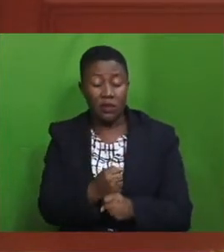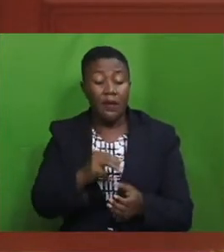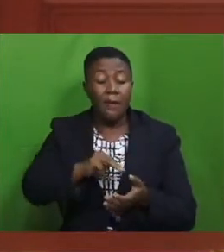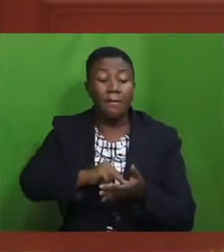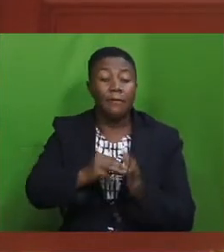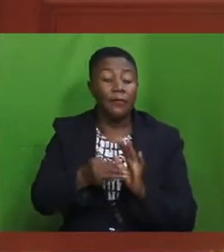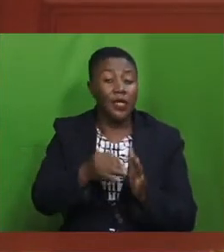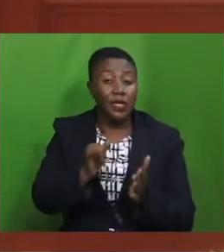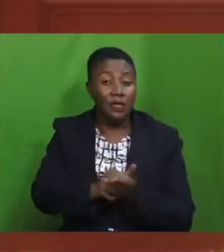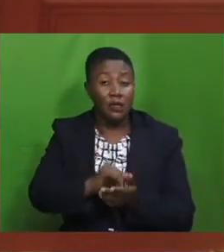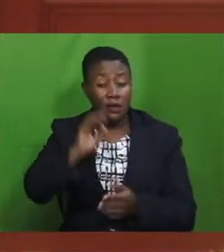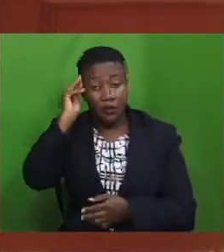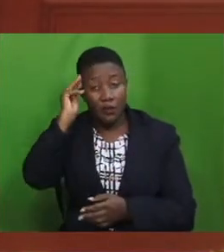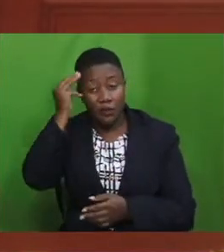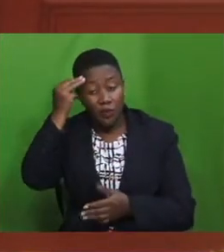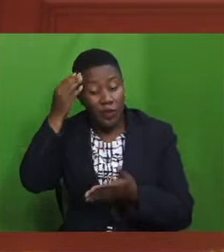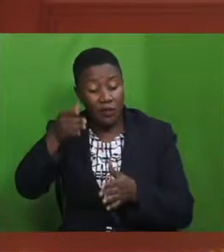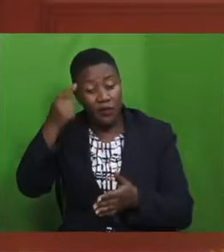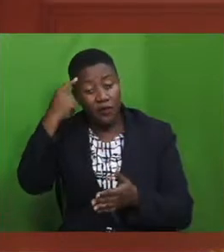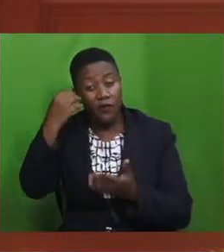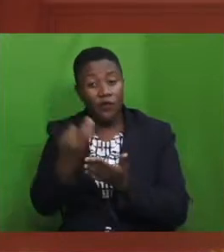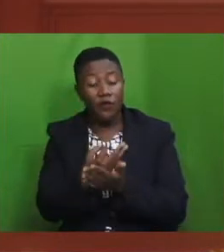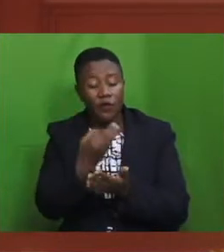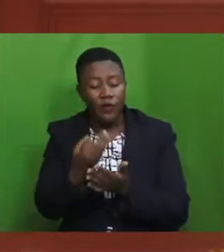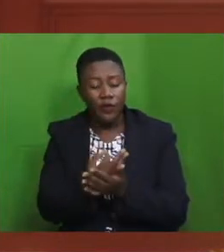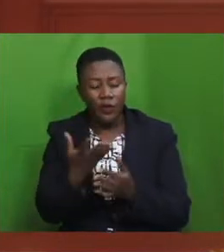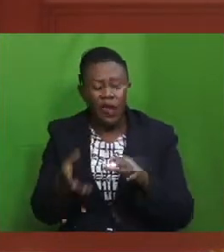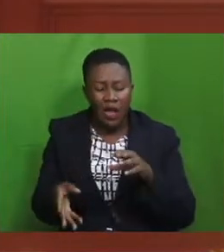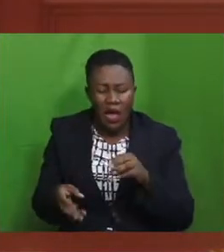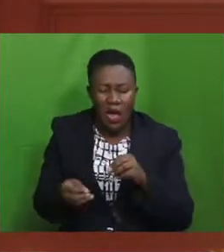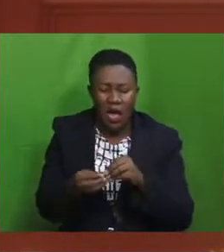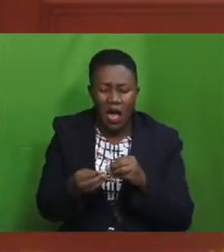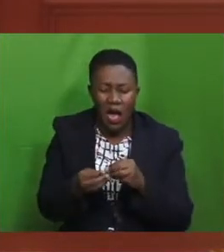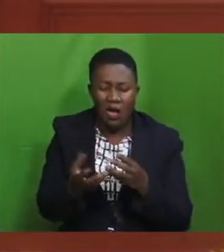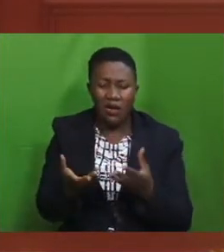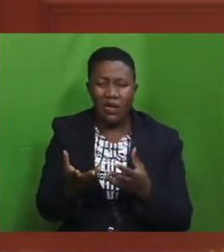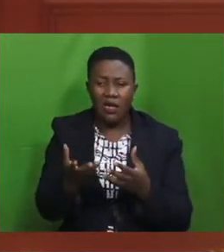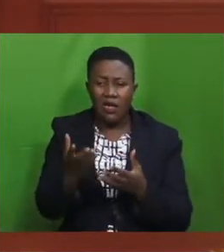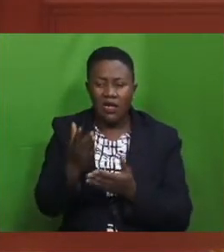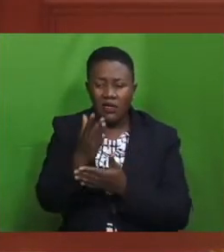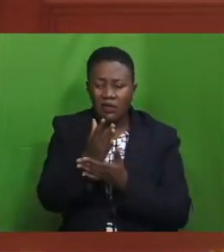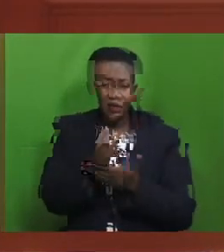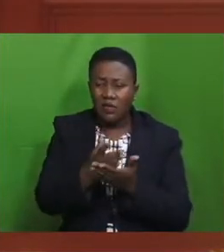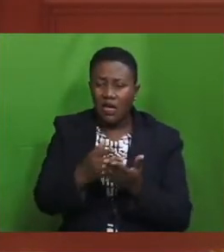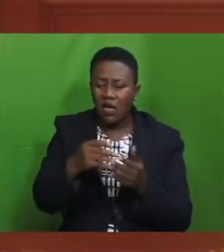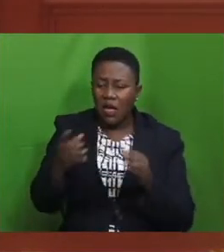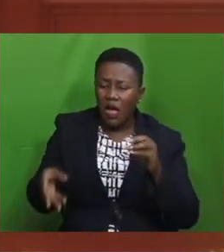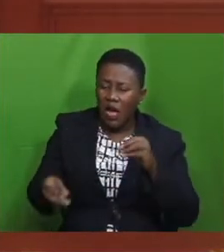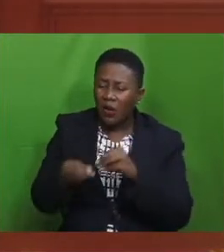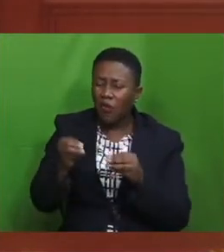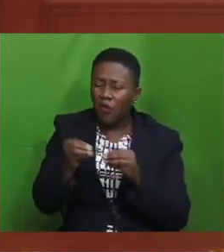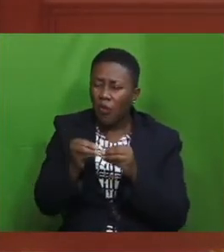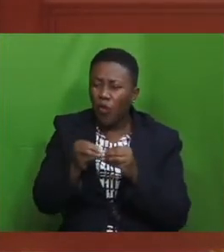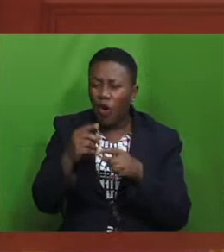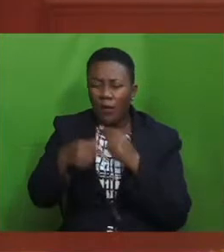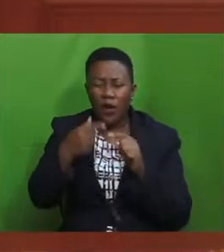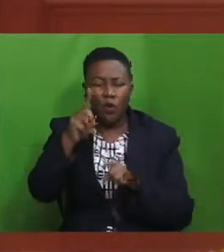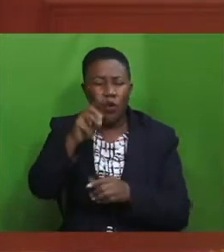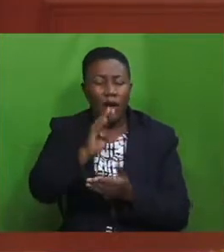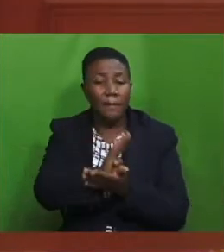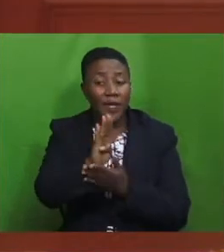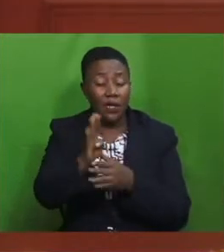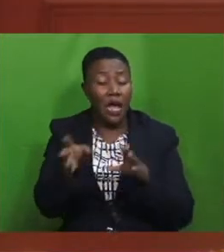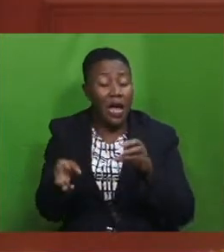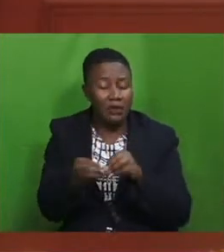that the Minister for Finance is adding an additional 1 billion to the compensation budget of the